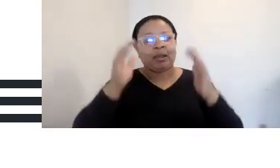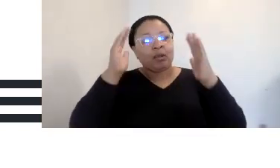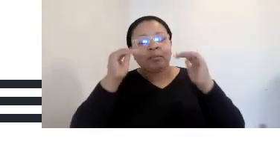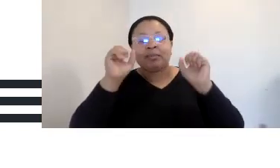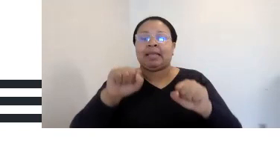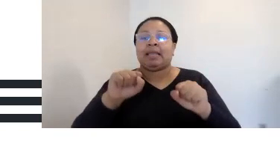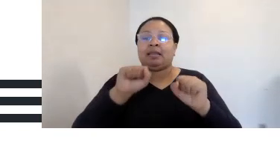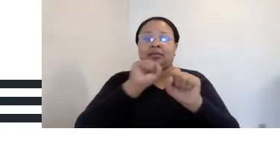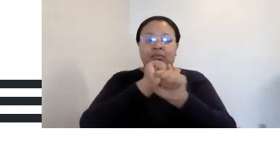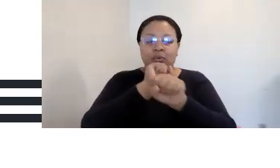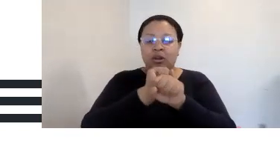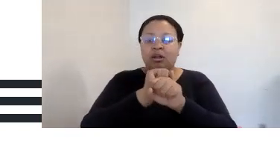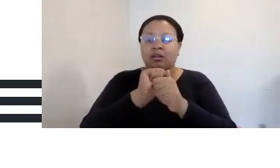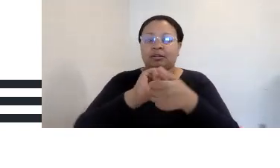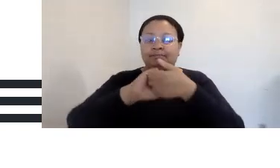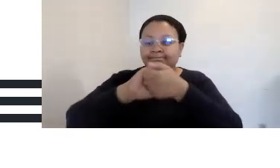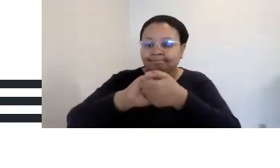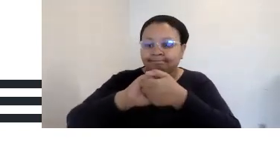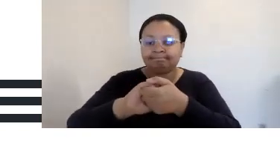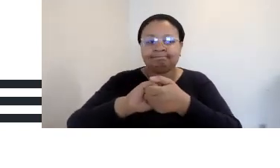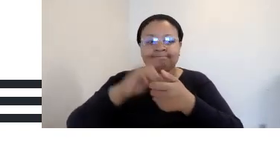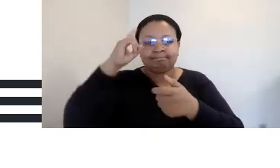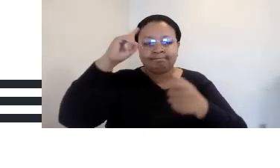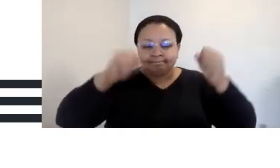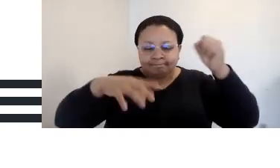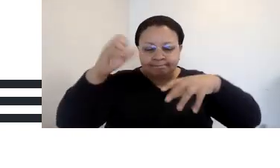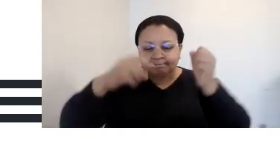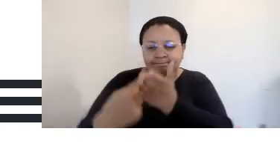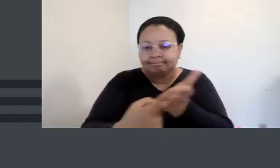and collaborate with you in the future.